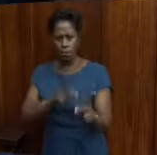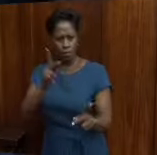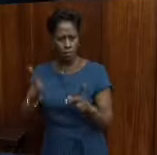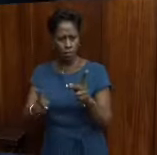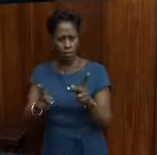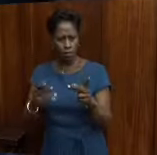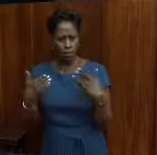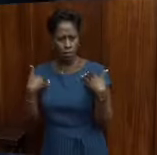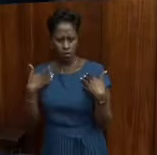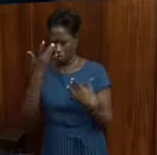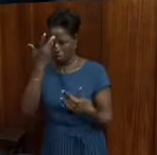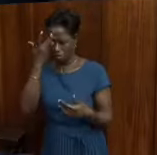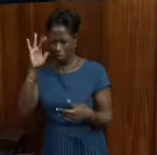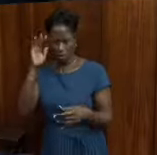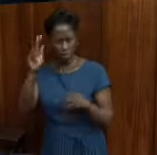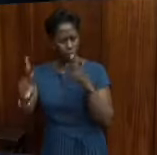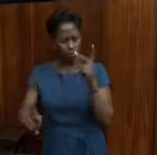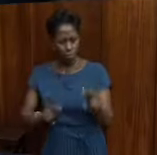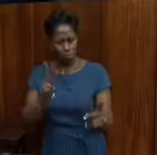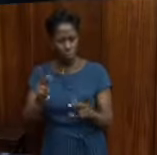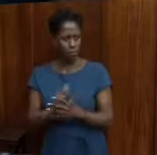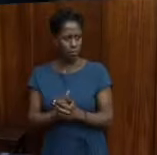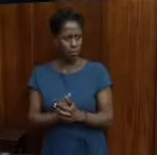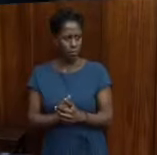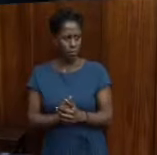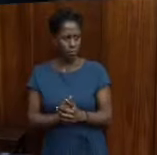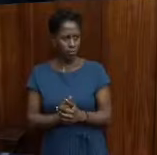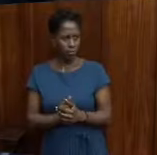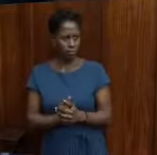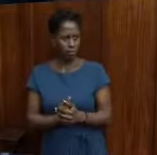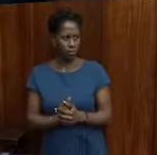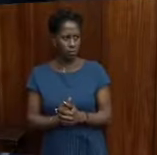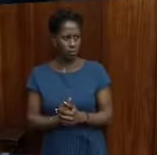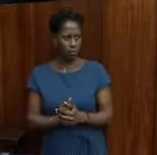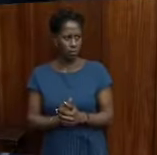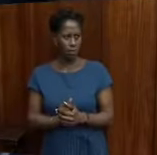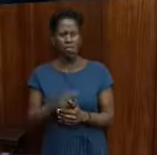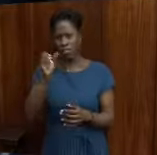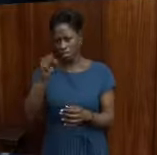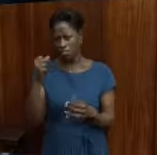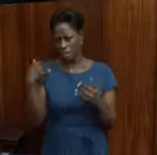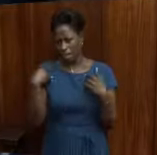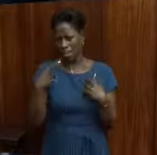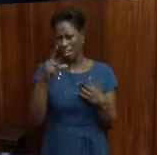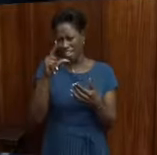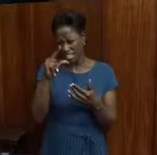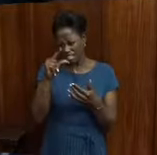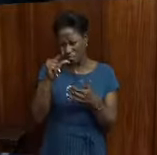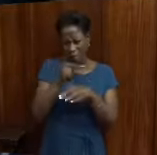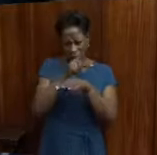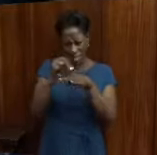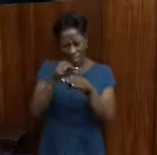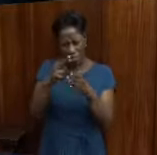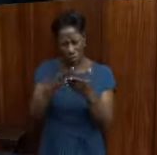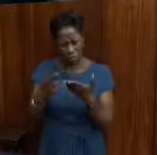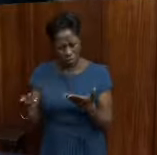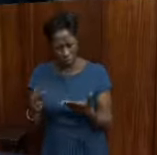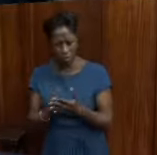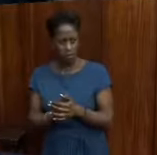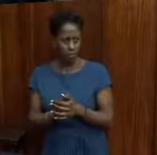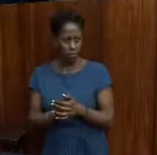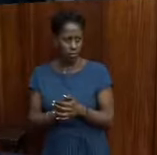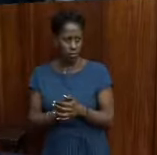rich intellectual capacity and accomplishments. As a country with limited natural resources, which heavily depends